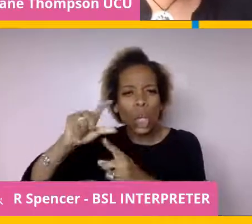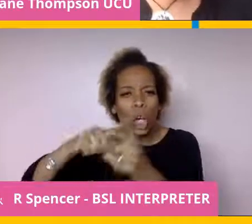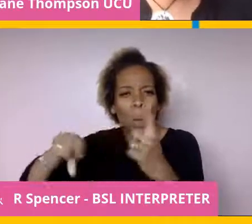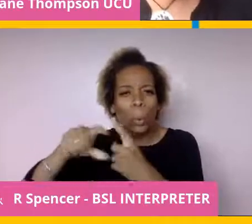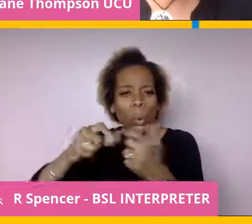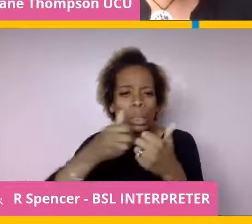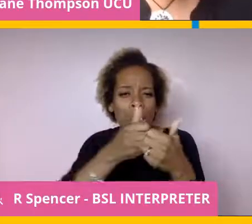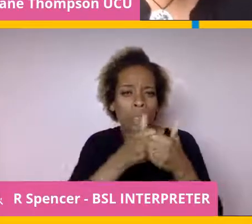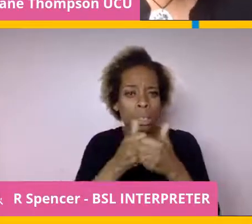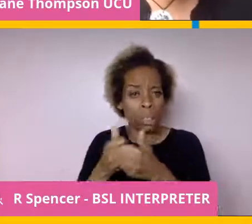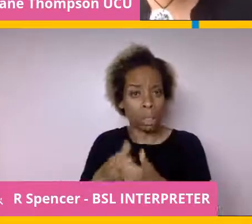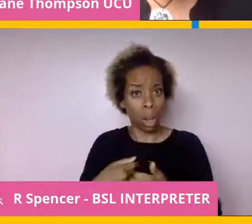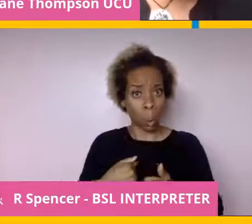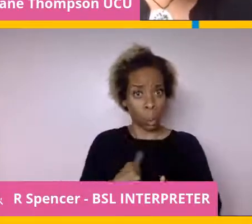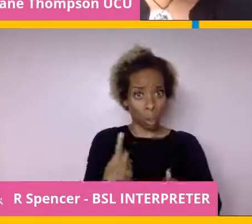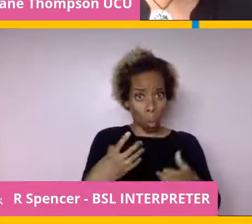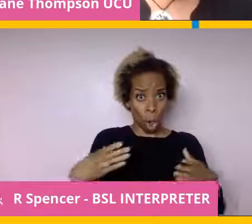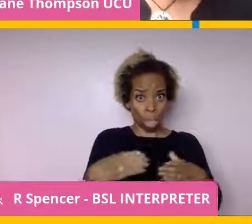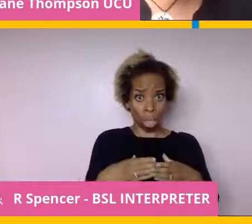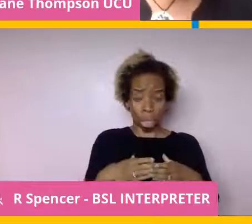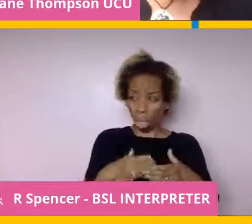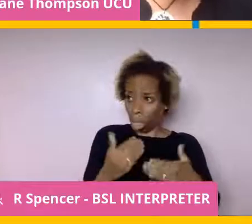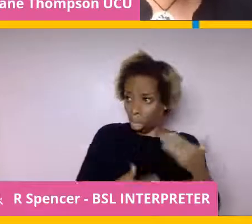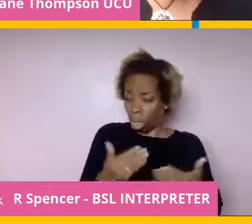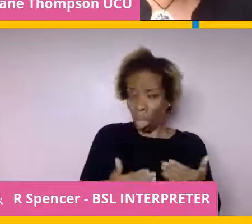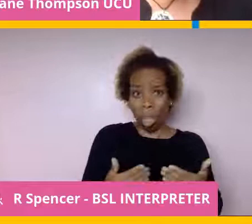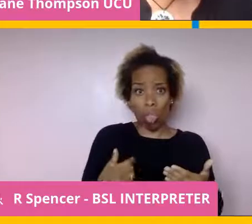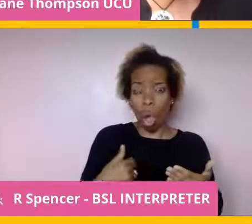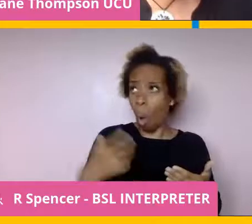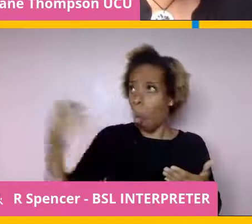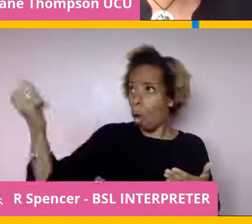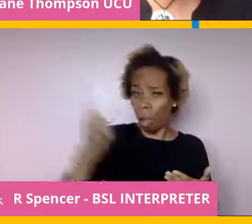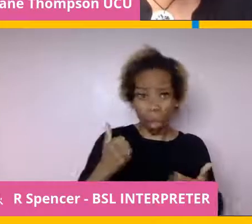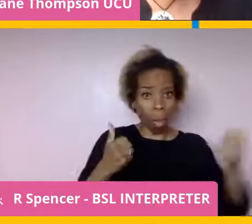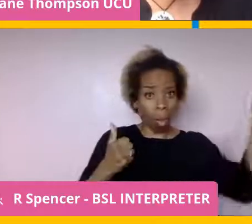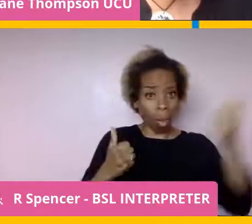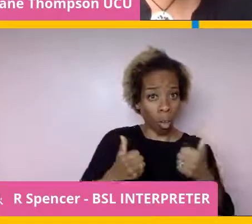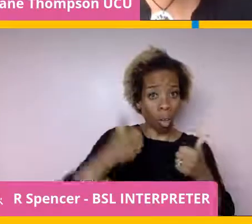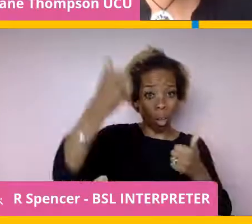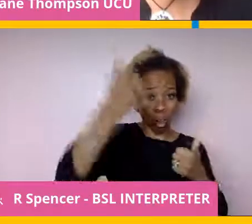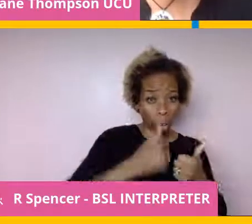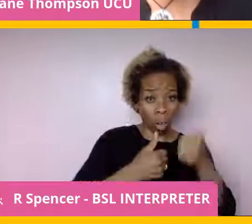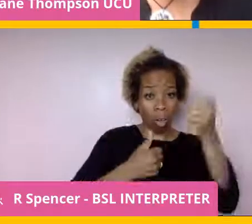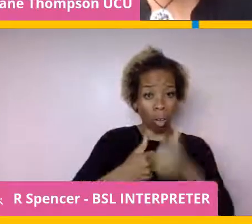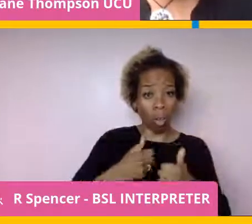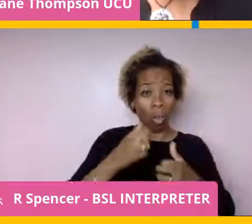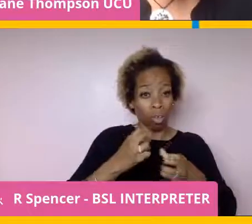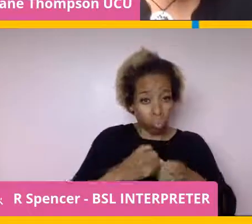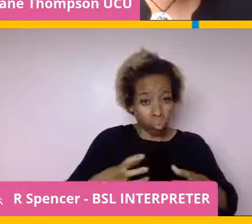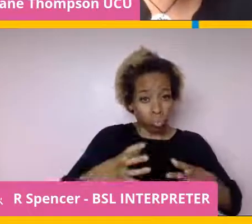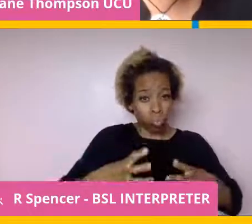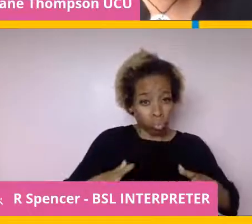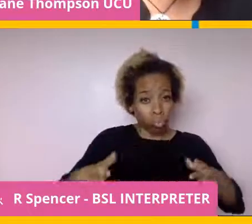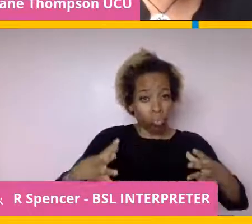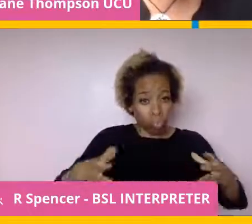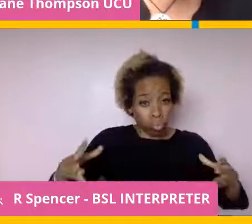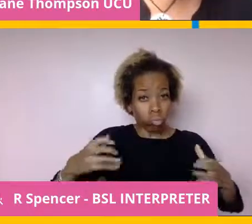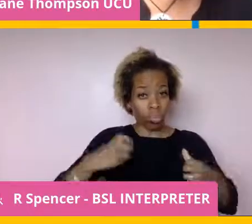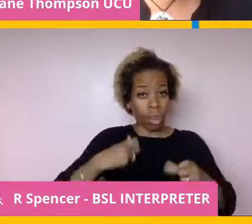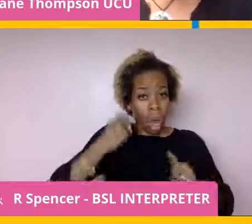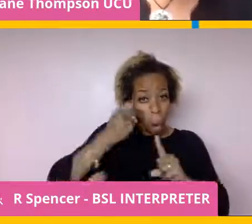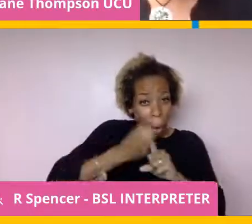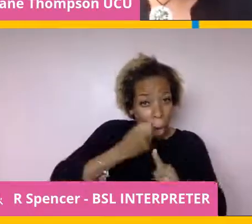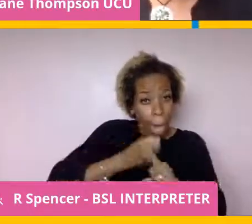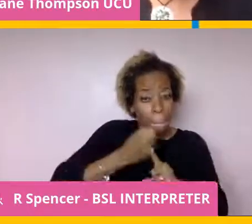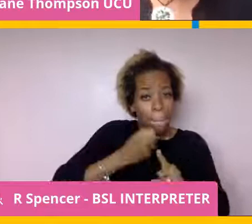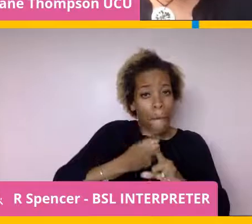exist in isolation. We have used all that stuff that's been coming up from the grassroots to initiate that campaign and input from the